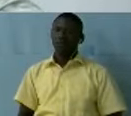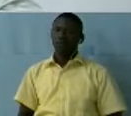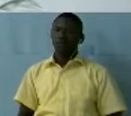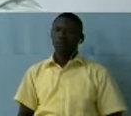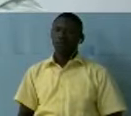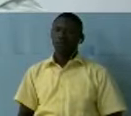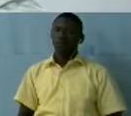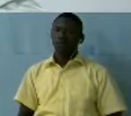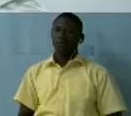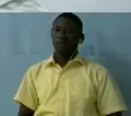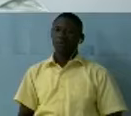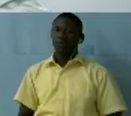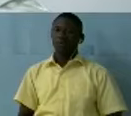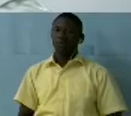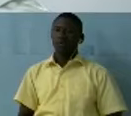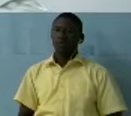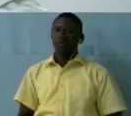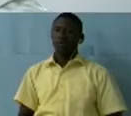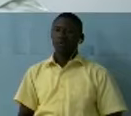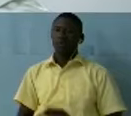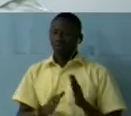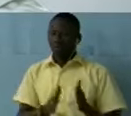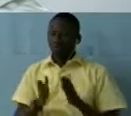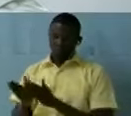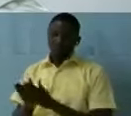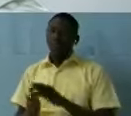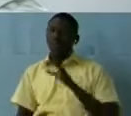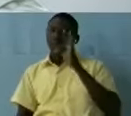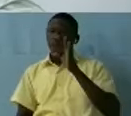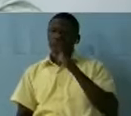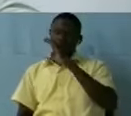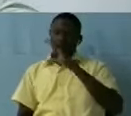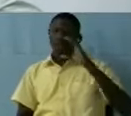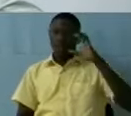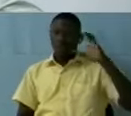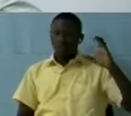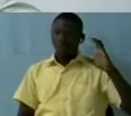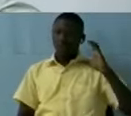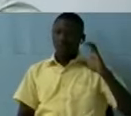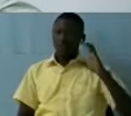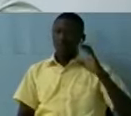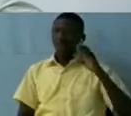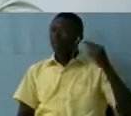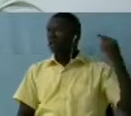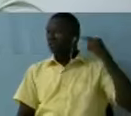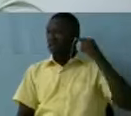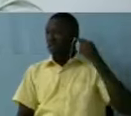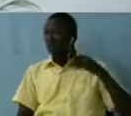the TRRC hearings on the NIA has not yet commenced.